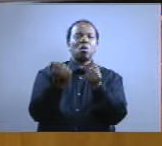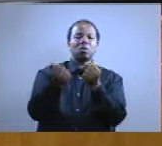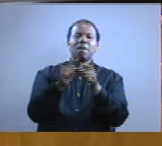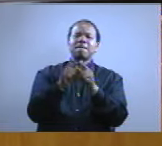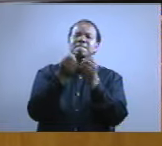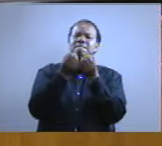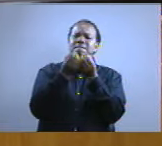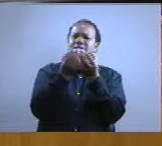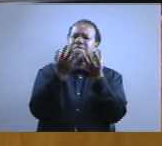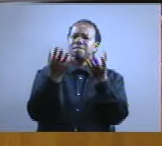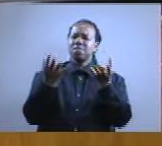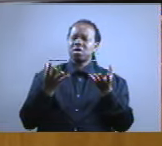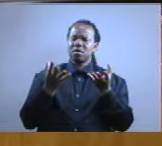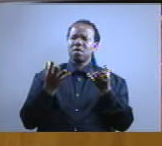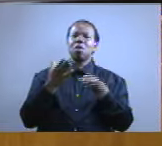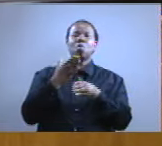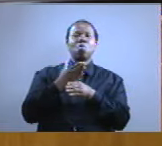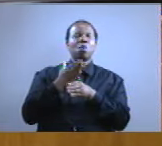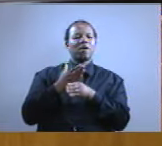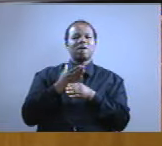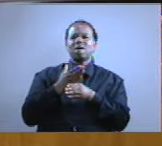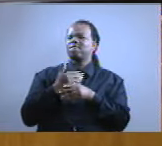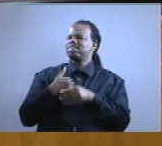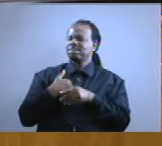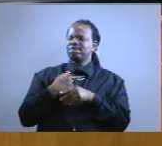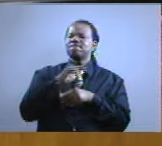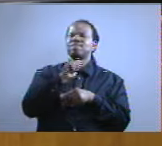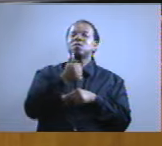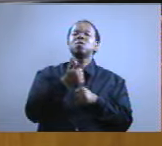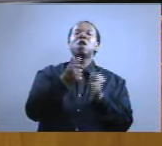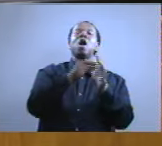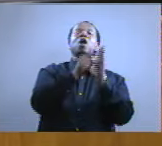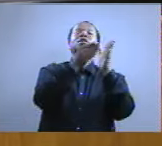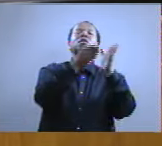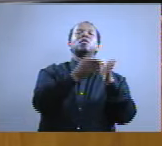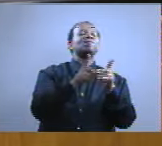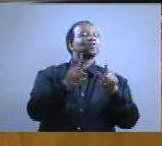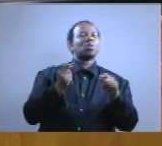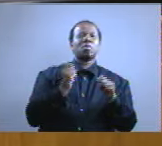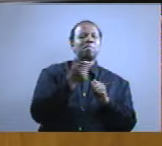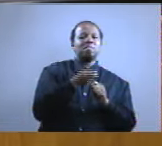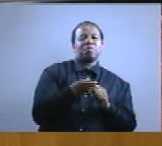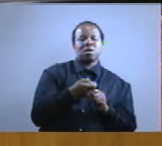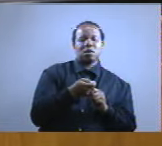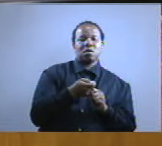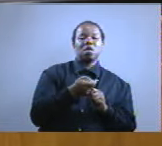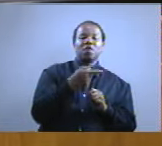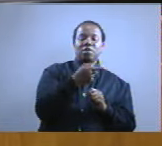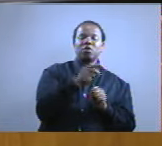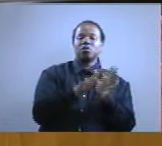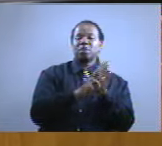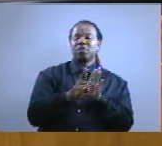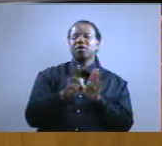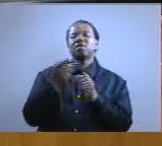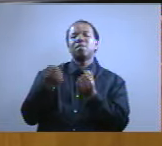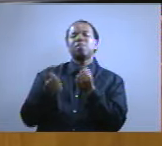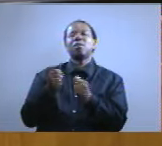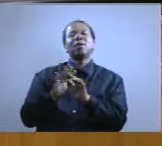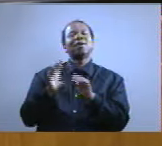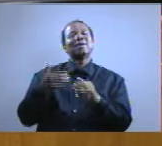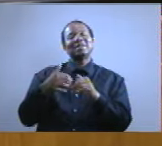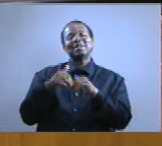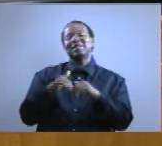workers could not afford fees that were charged by attorneys who represented them. Honourable Deputy Speaker, apartheid